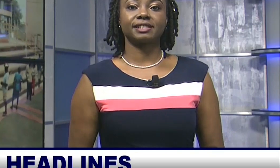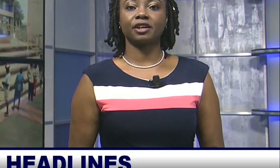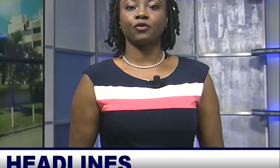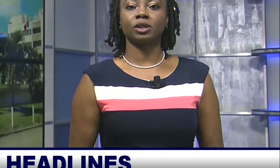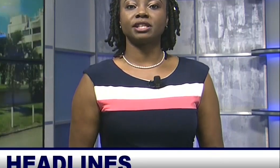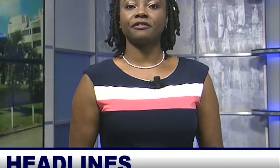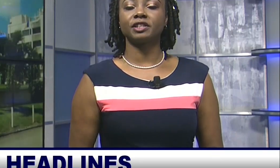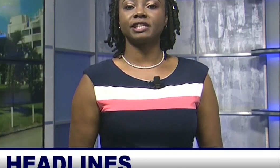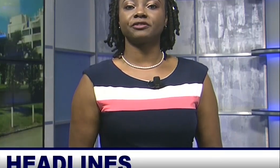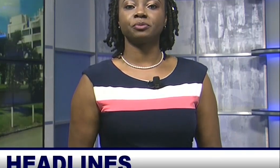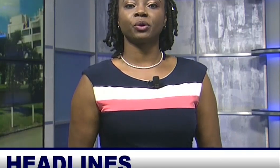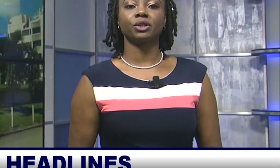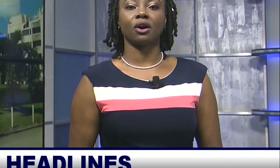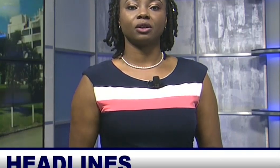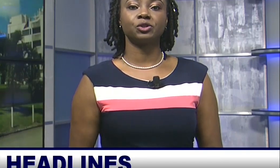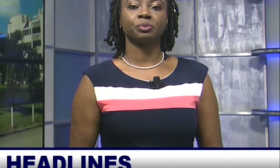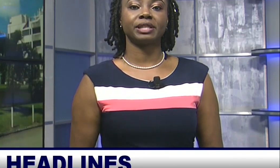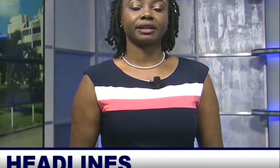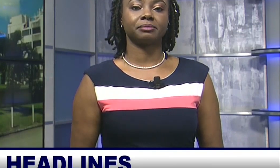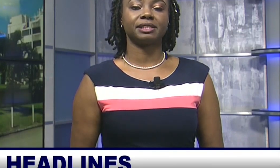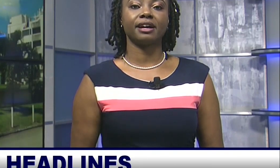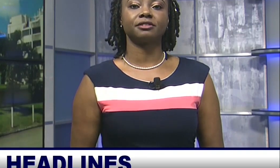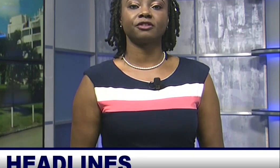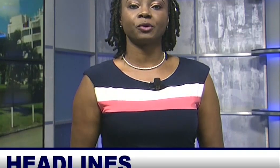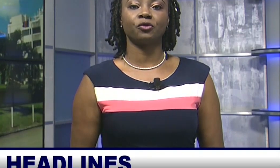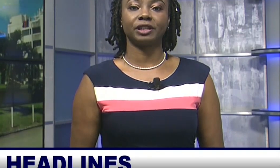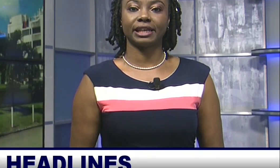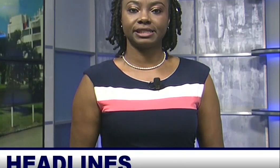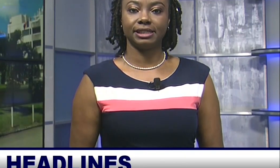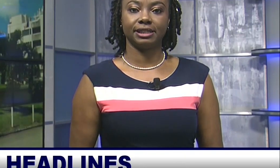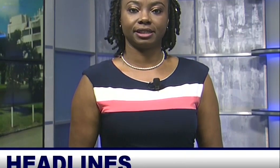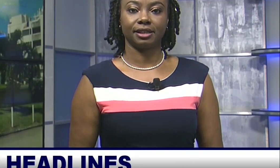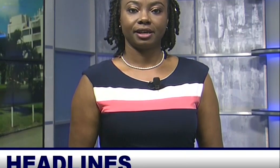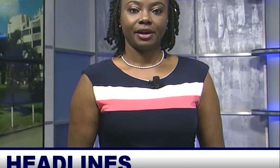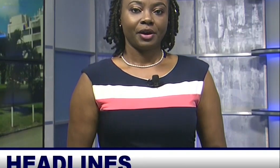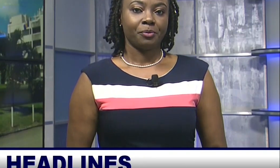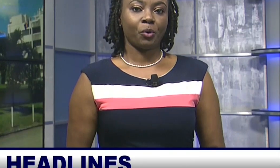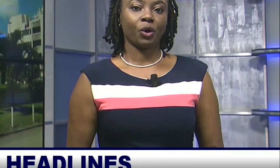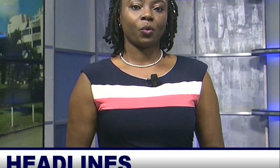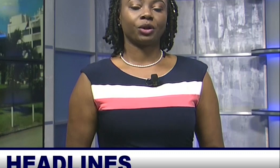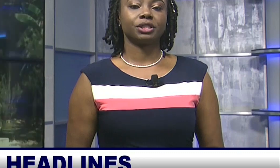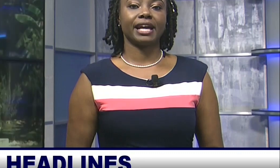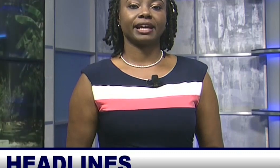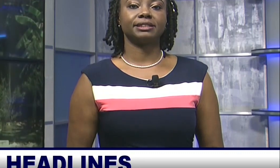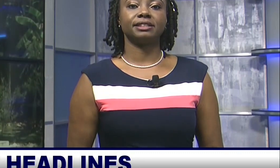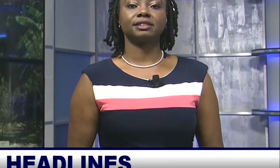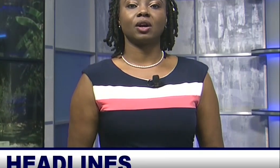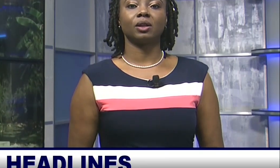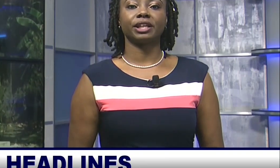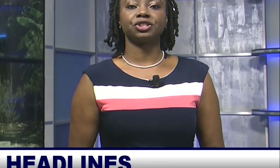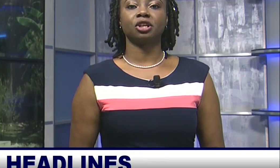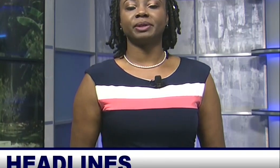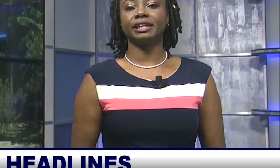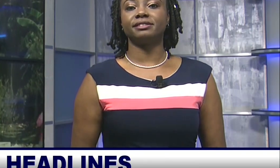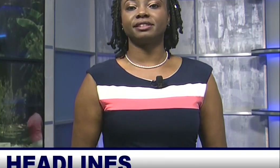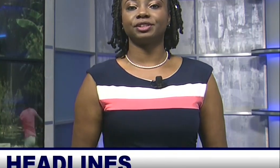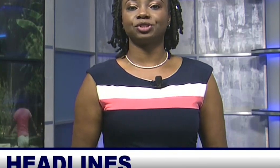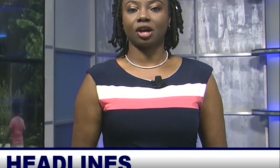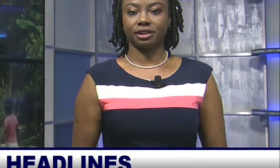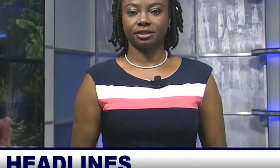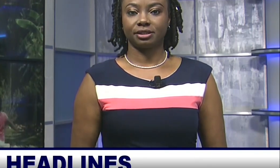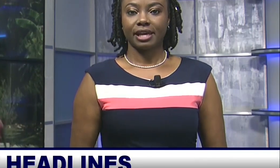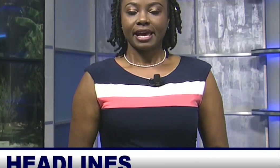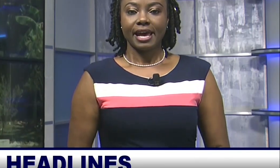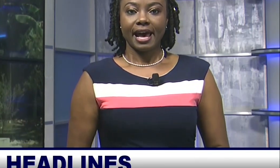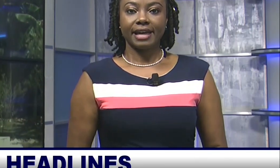Nurses asking for tougher safety protocols to protect themselves from COVID-19. More water tanks installed at Sherburne in St.